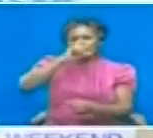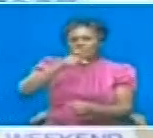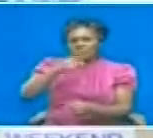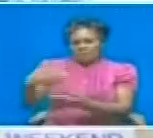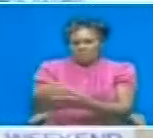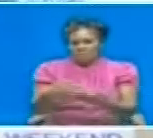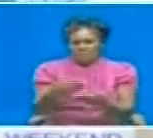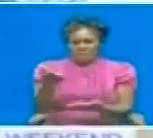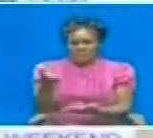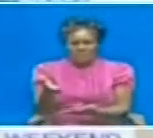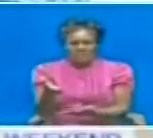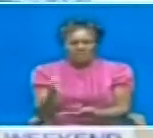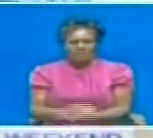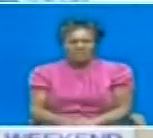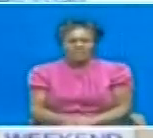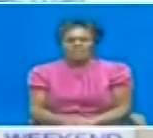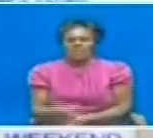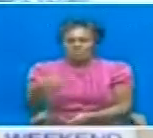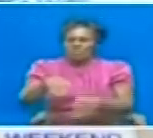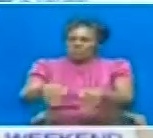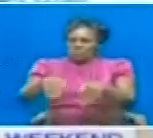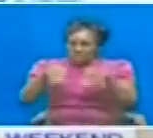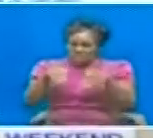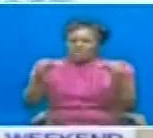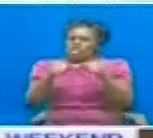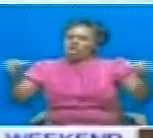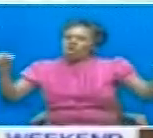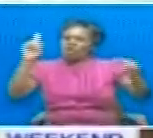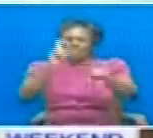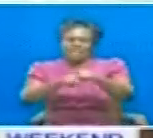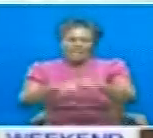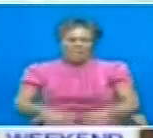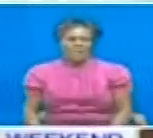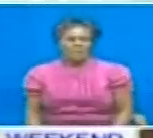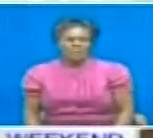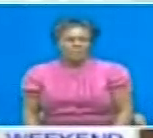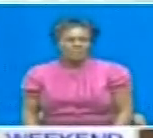ambaye alionekana kwa siku tulikuwa tumemngoja kwa siku nyingi.